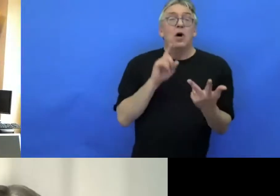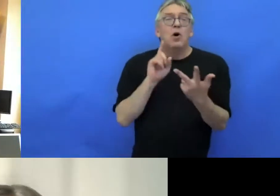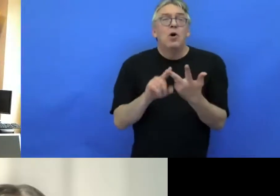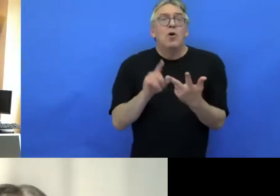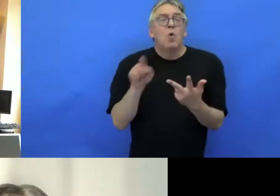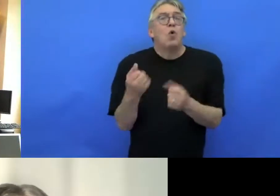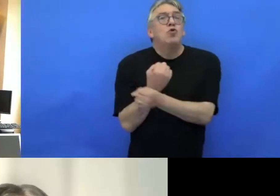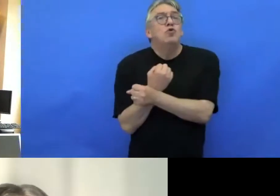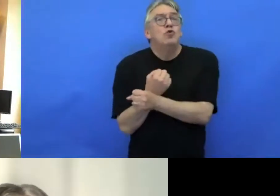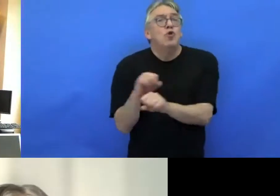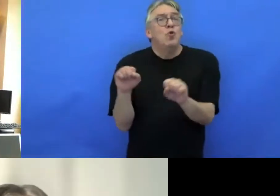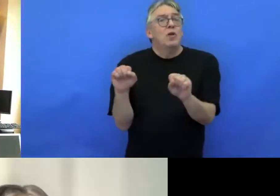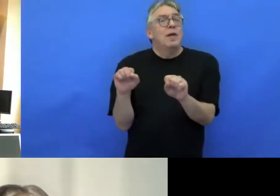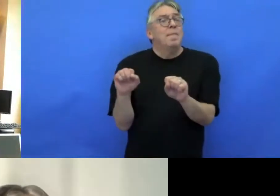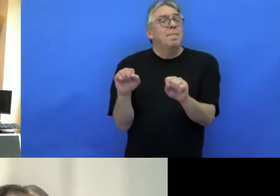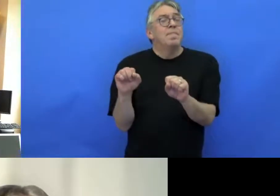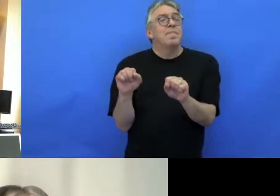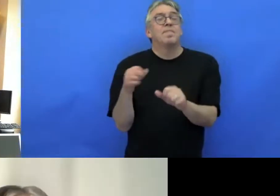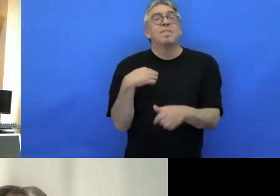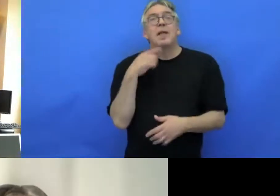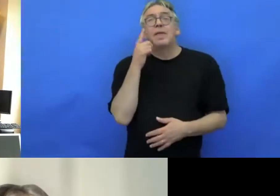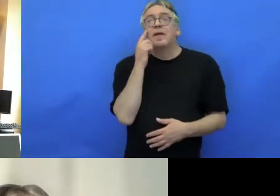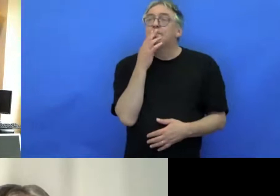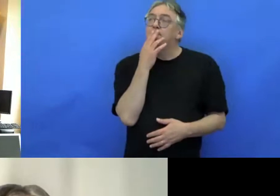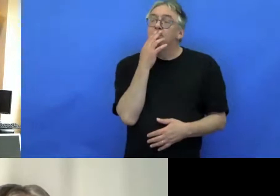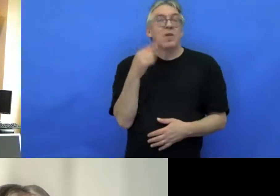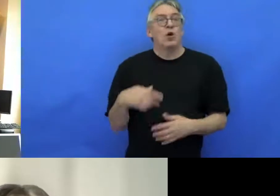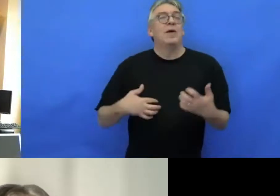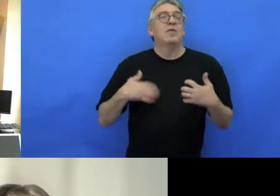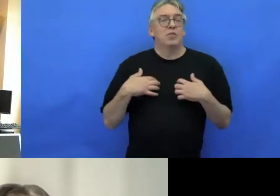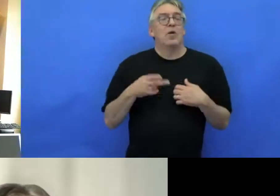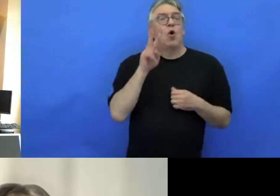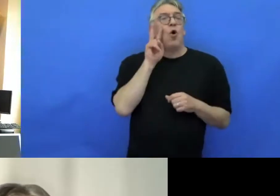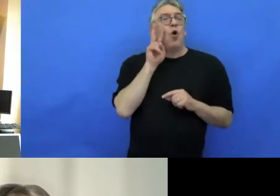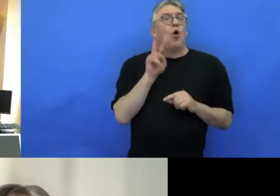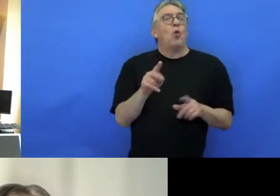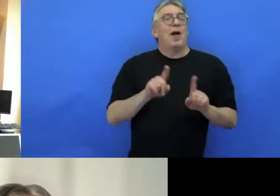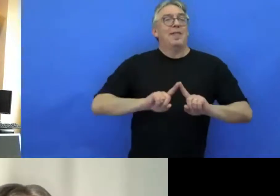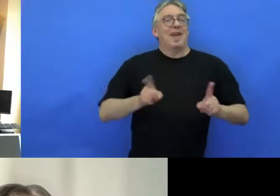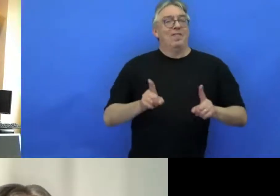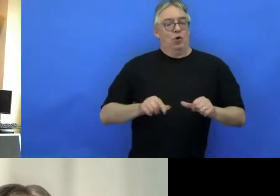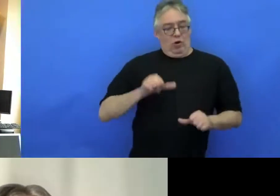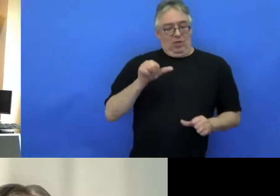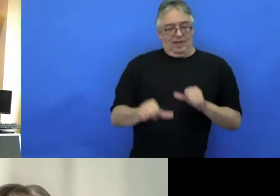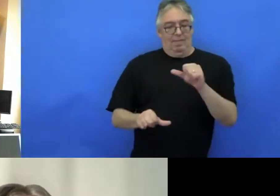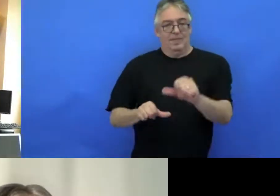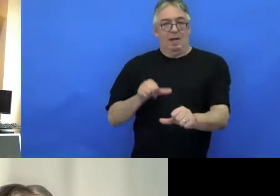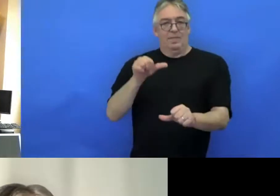valuable to think about the different stages of ensuring security, because